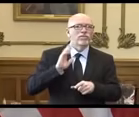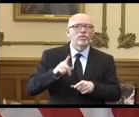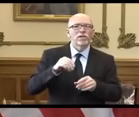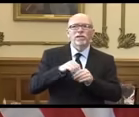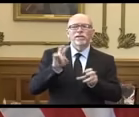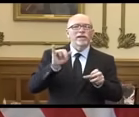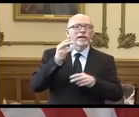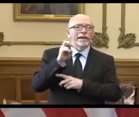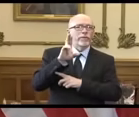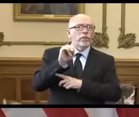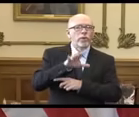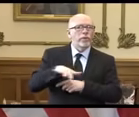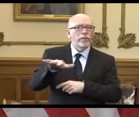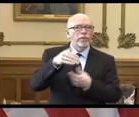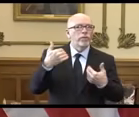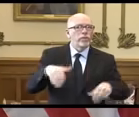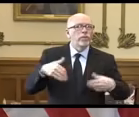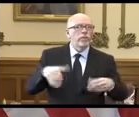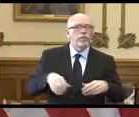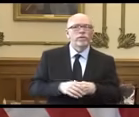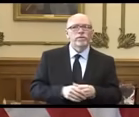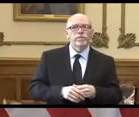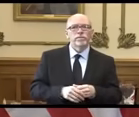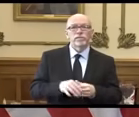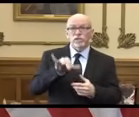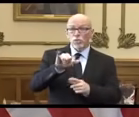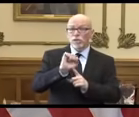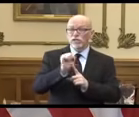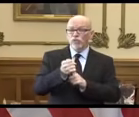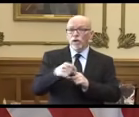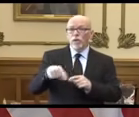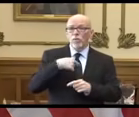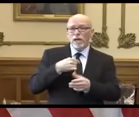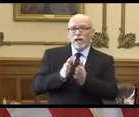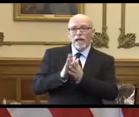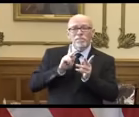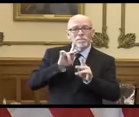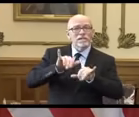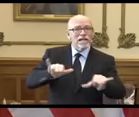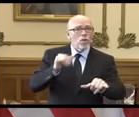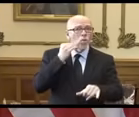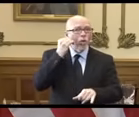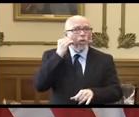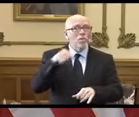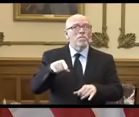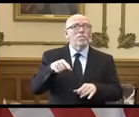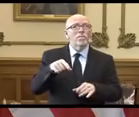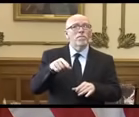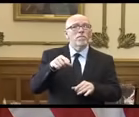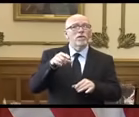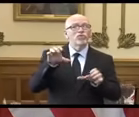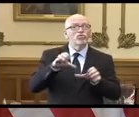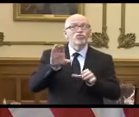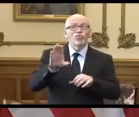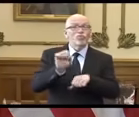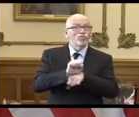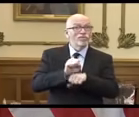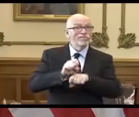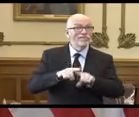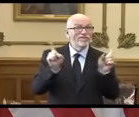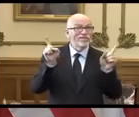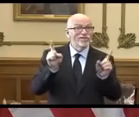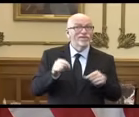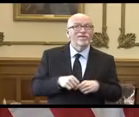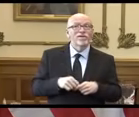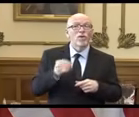heroic proportions. In these circumstances where we have asked people to stay home, to do business differently, or not at